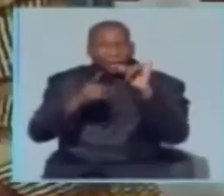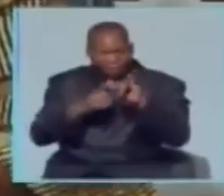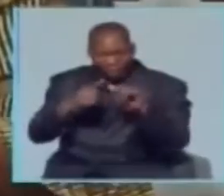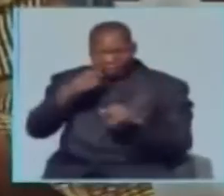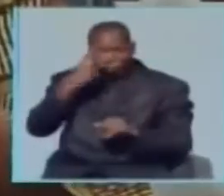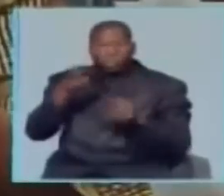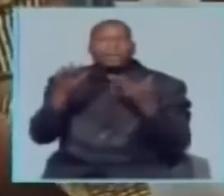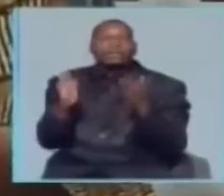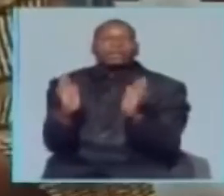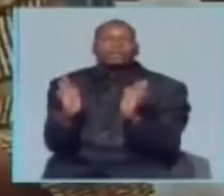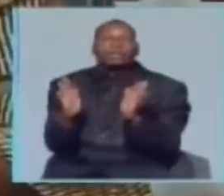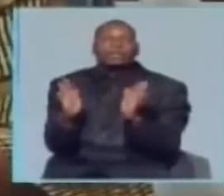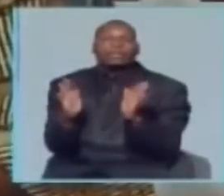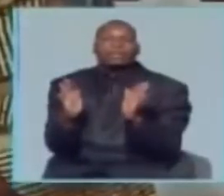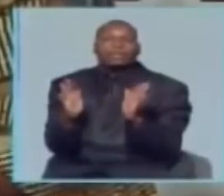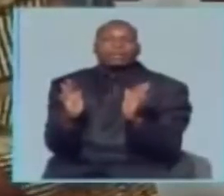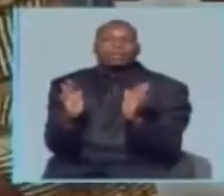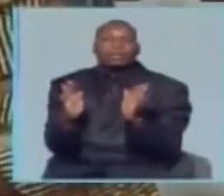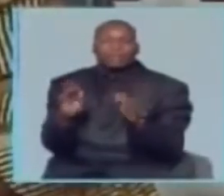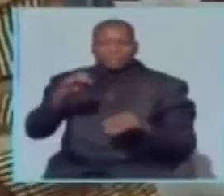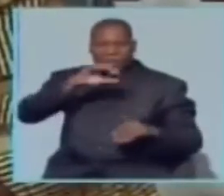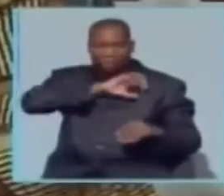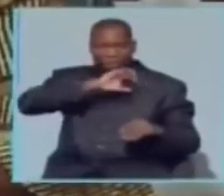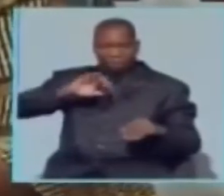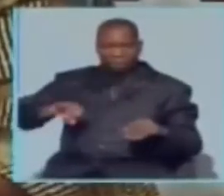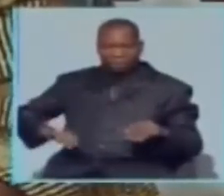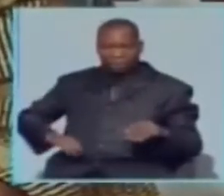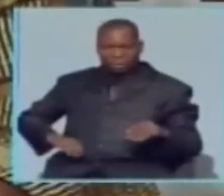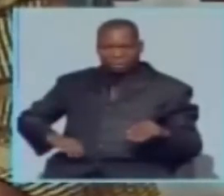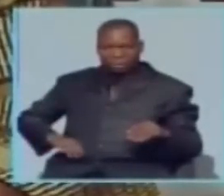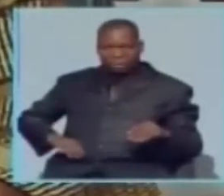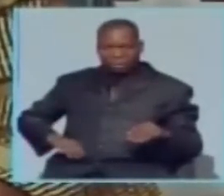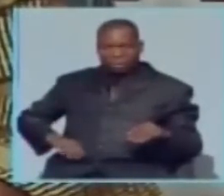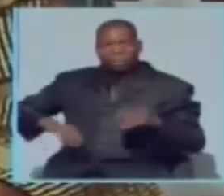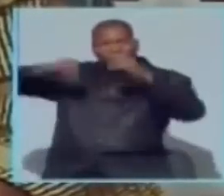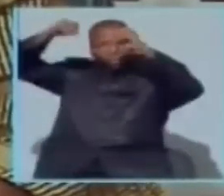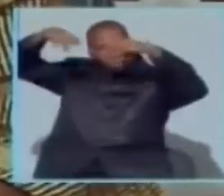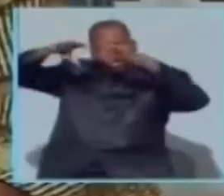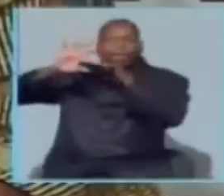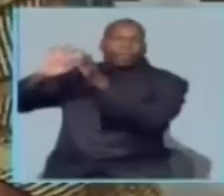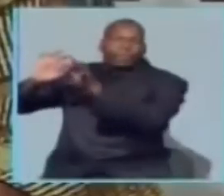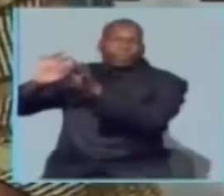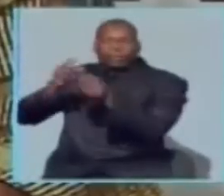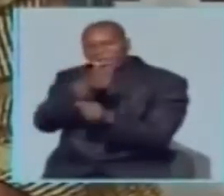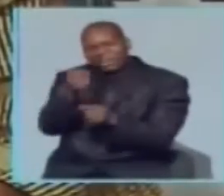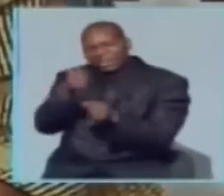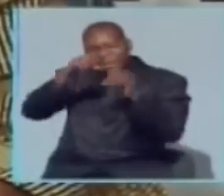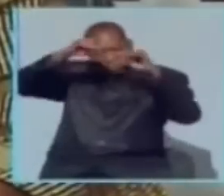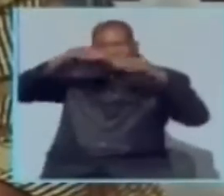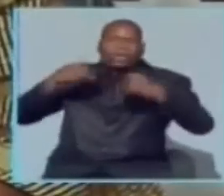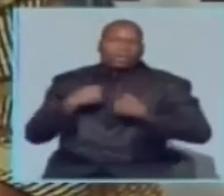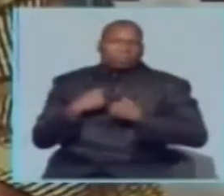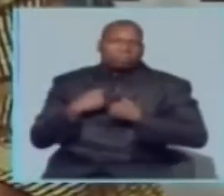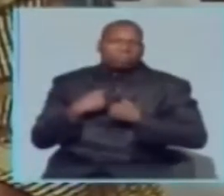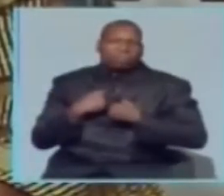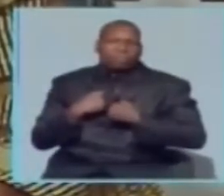where a company, they have connected to solar off-grid. They have the solar panels, but the